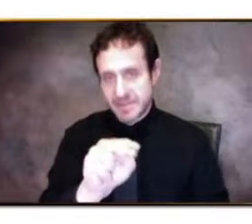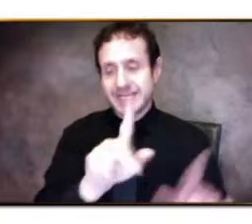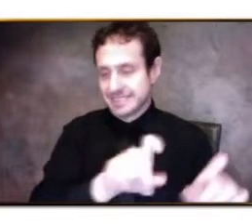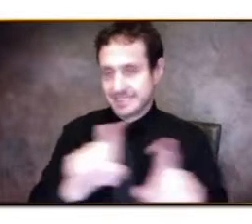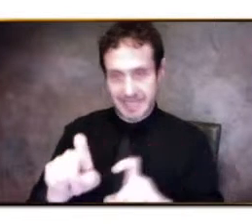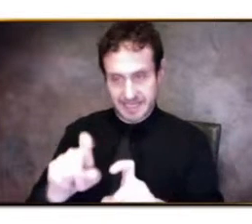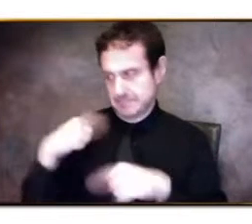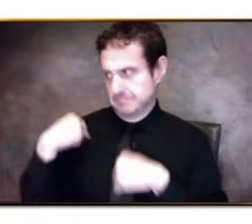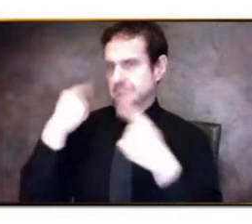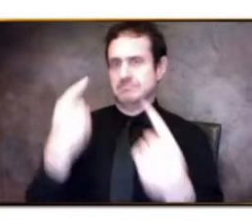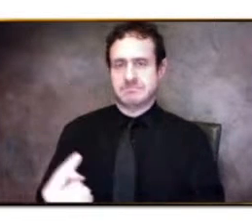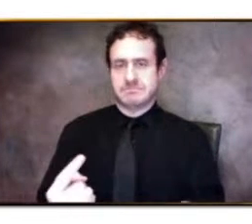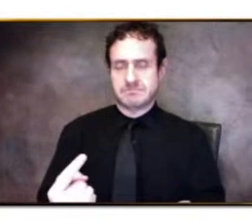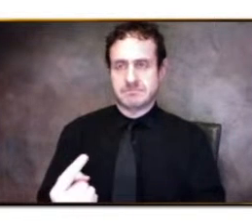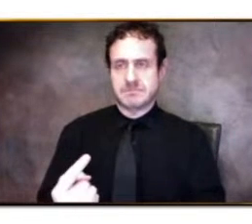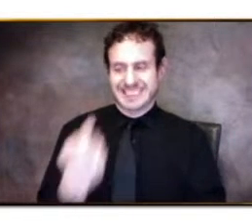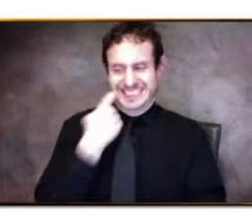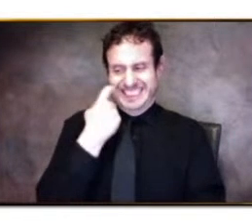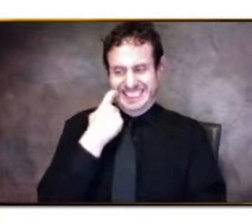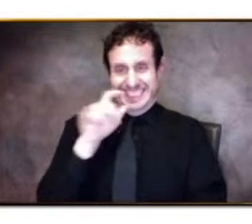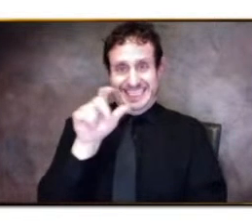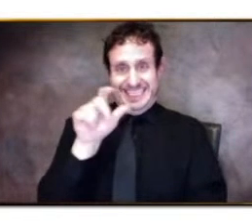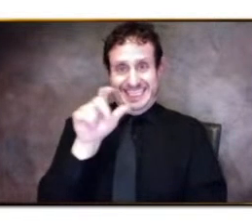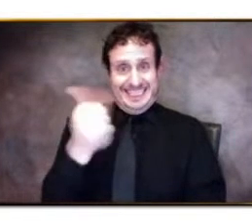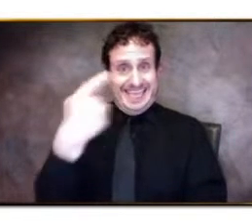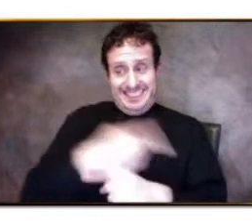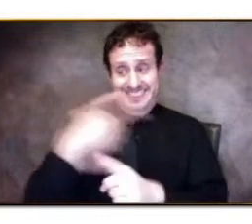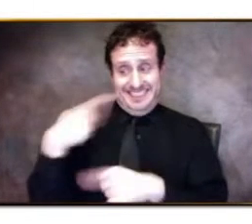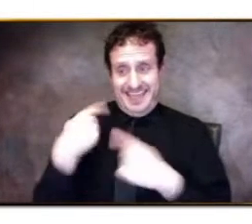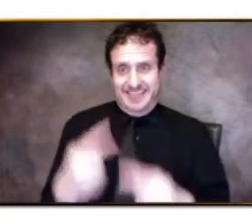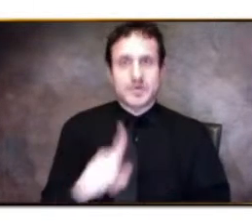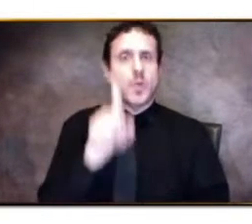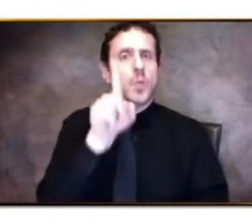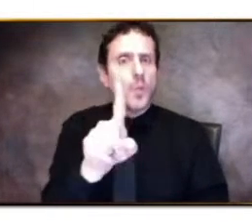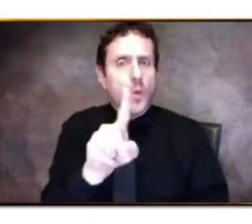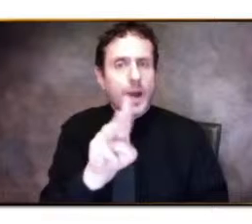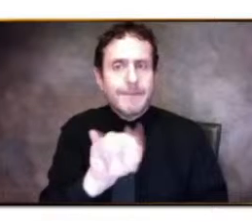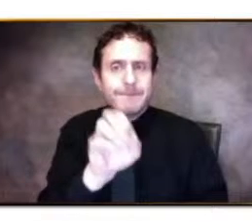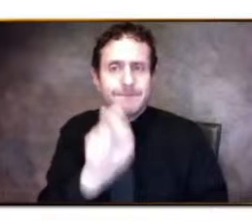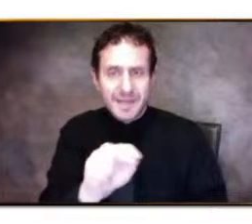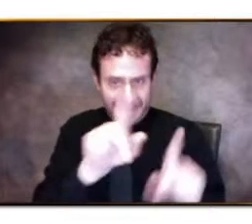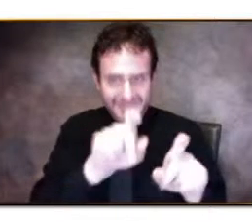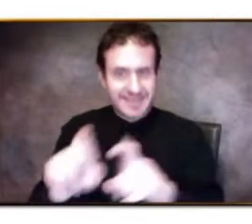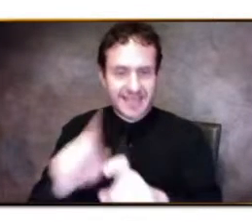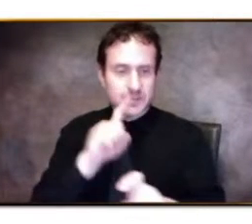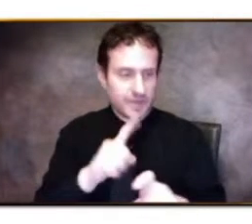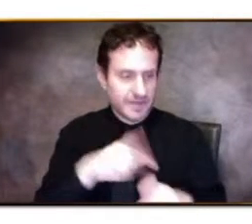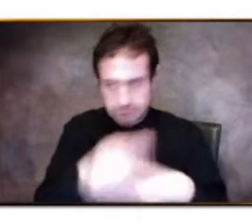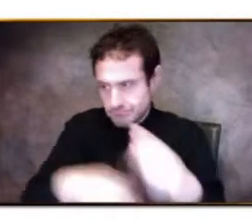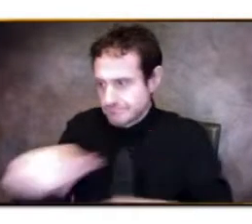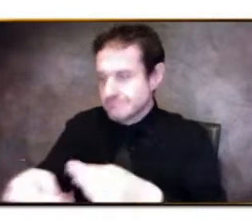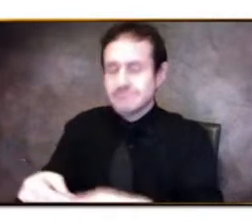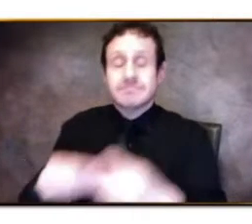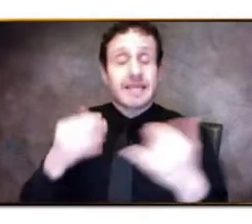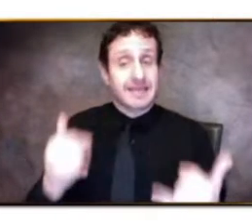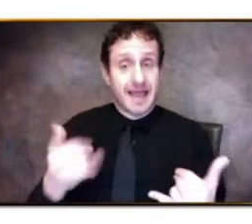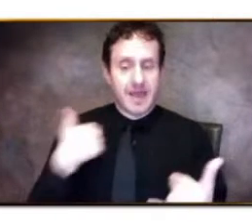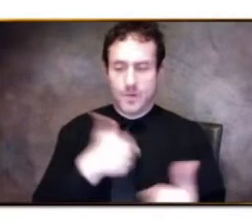than 1 million done in just the last 10 days. That comes as we are now averaging more